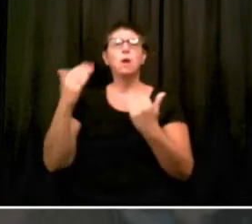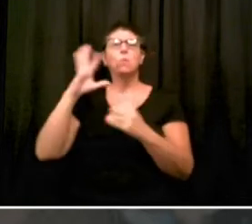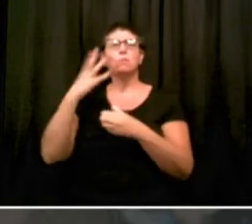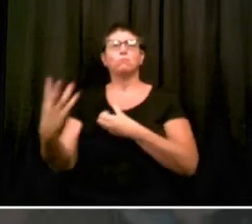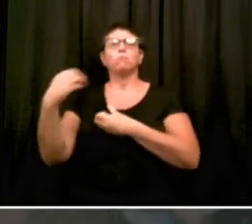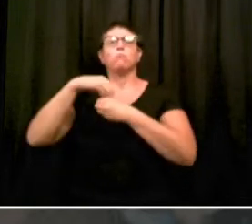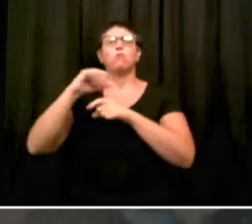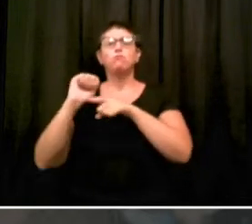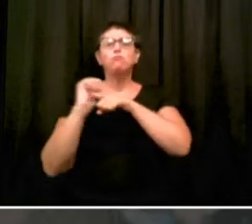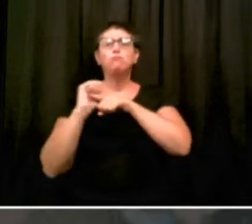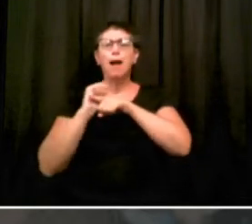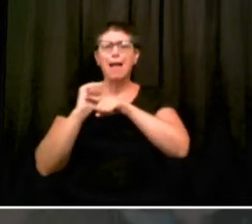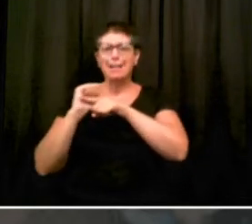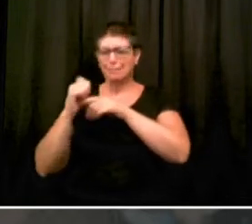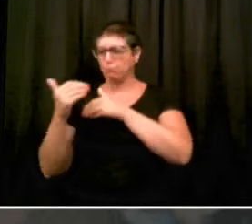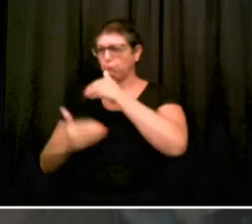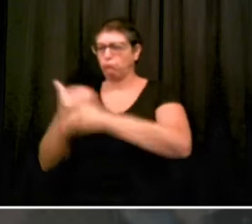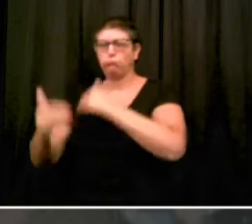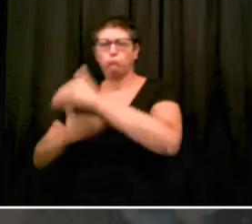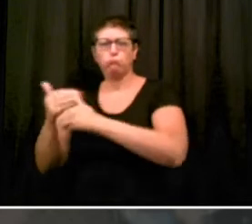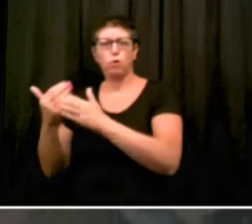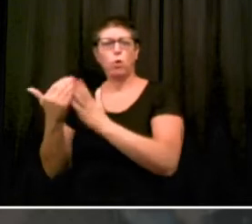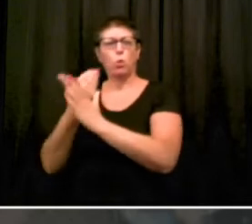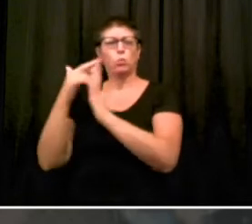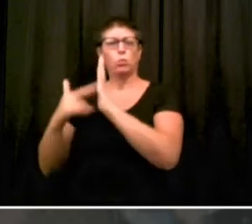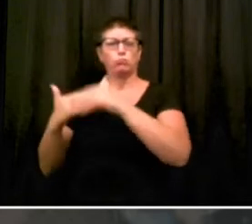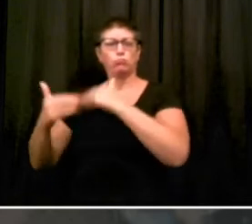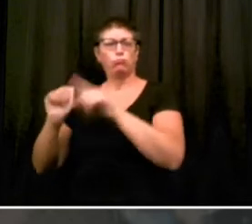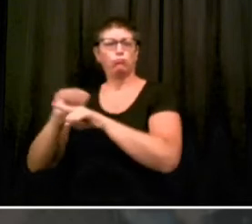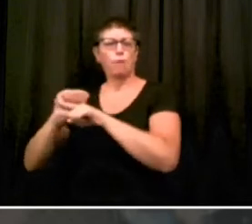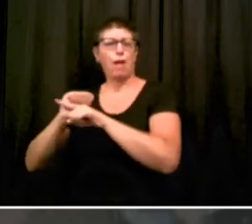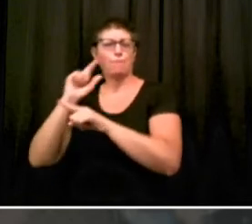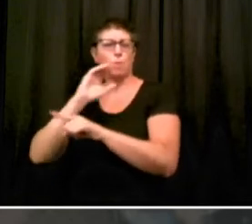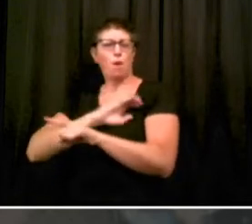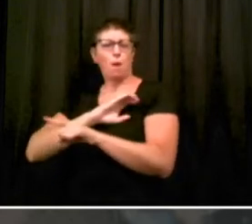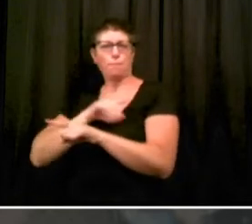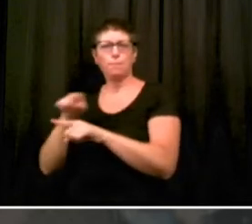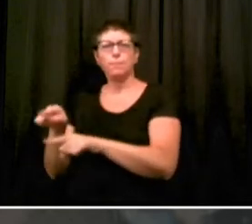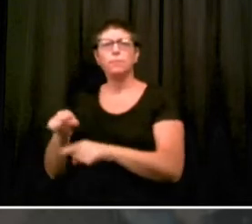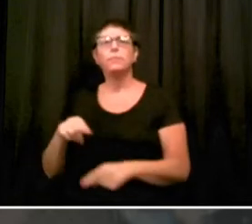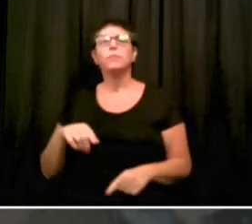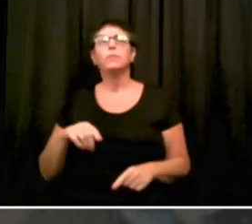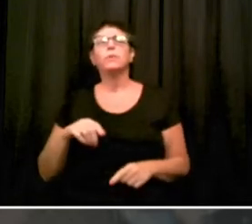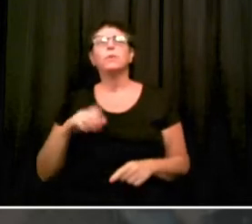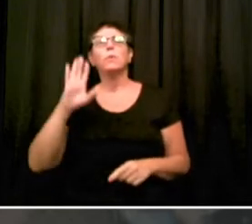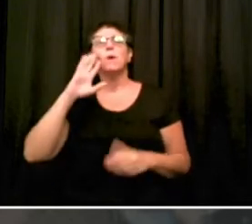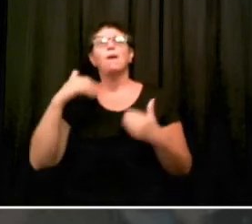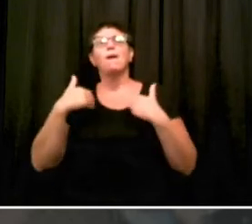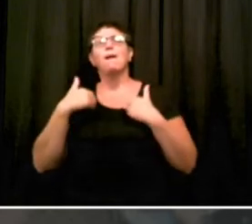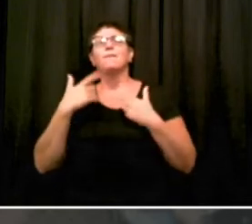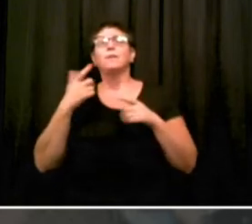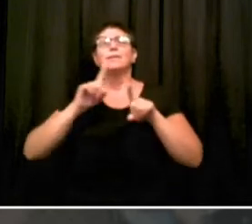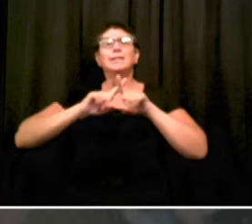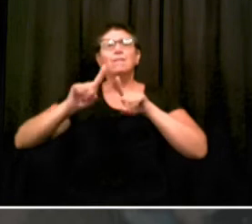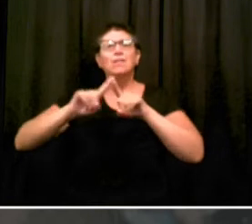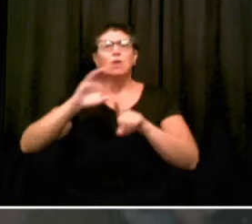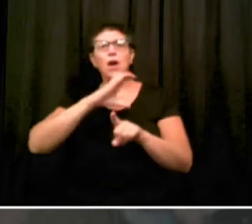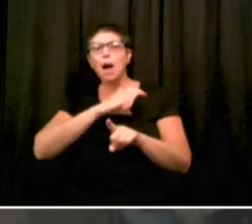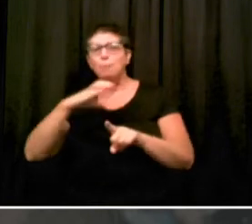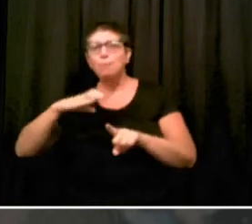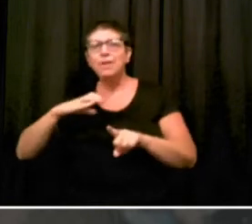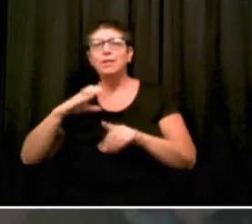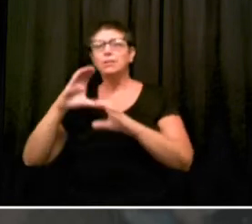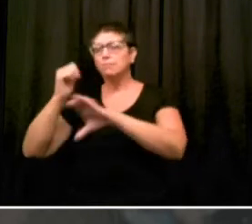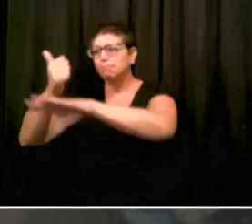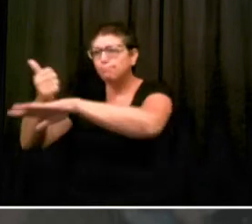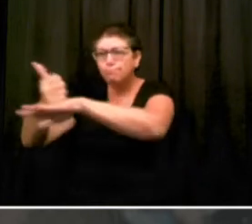with community committees to develop new policies that will work for police and community alike, to have a deeper dialogue, to change